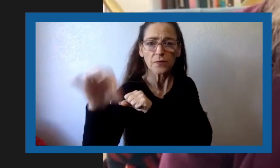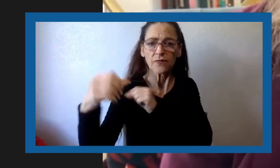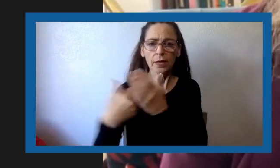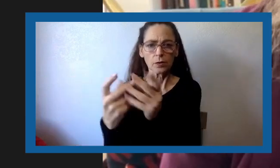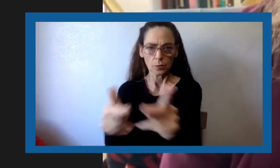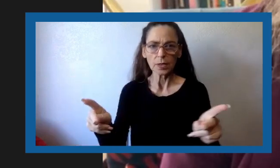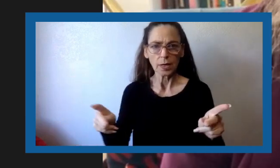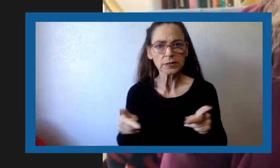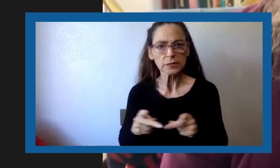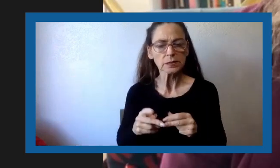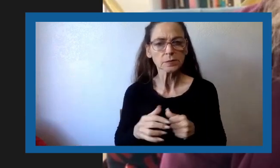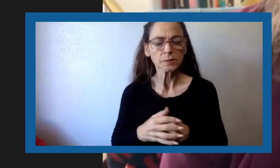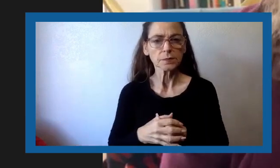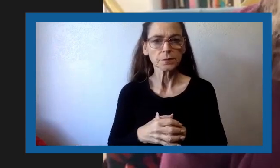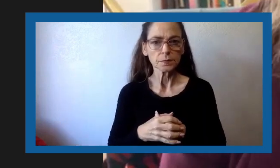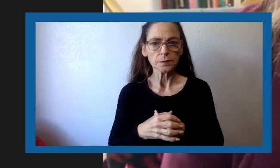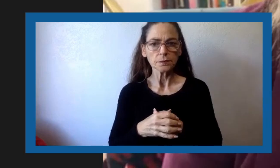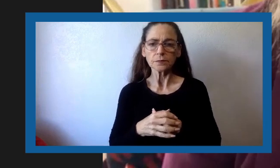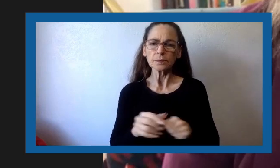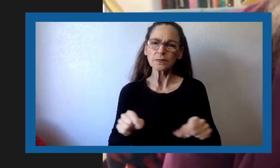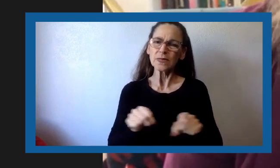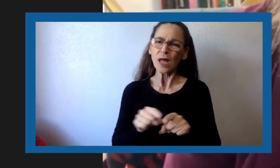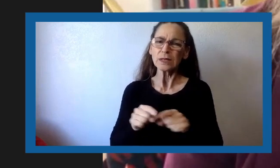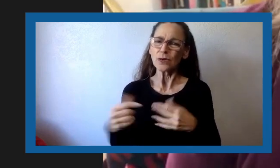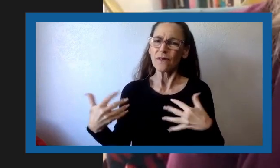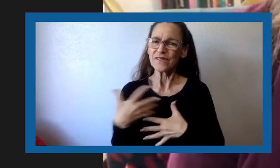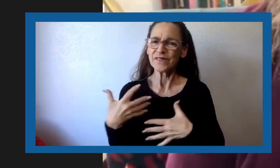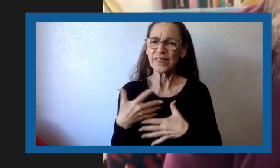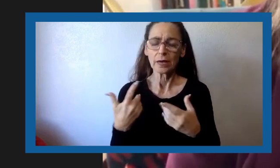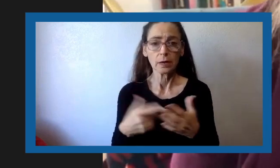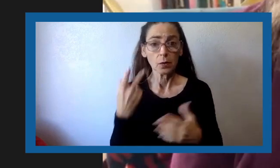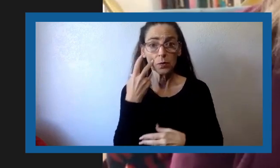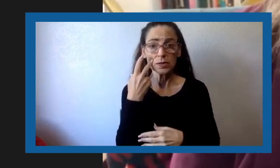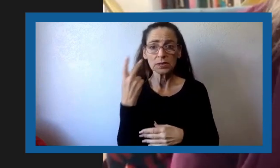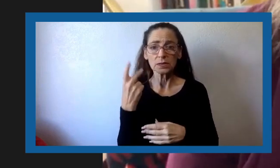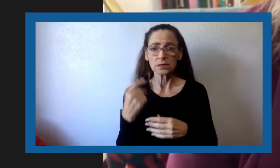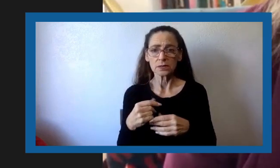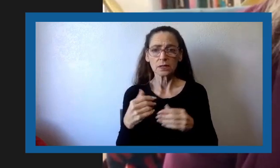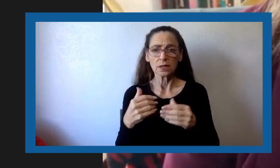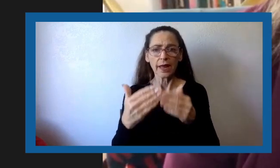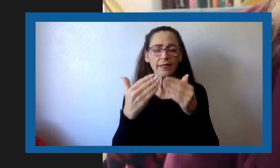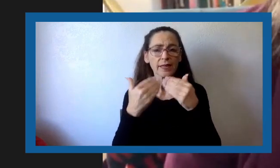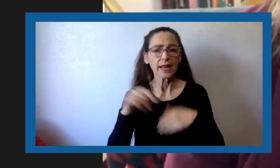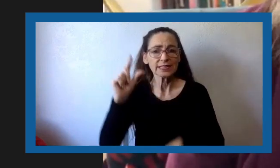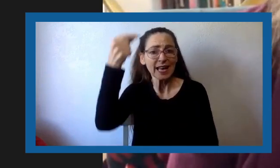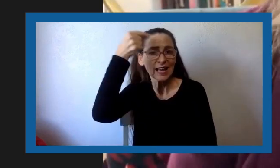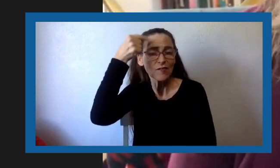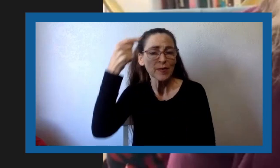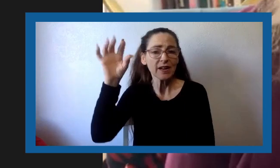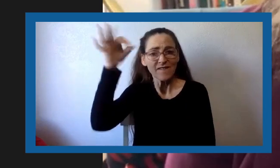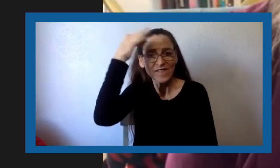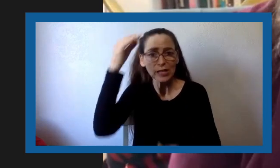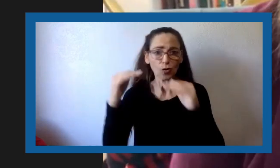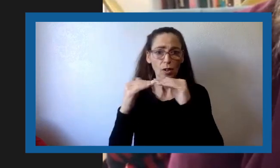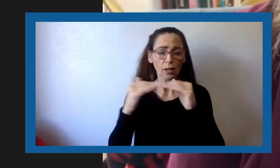place. But I also fear what are we going to see in the next House on the federal level?